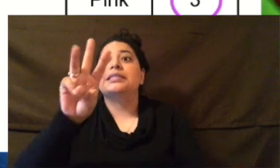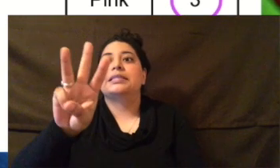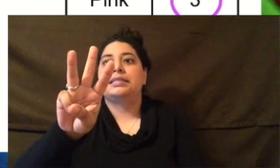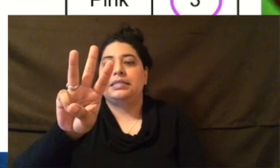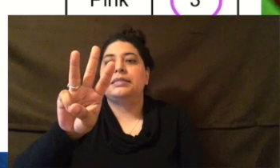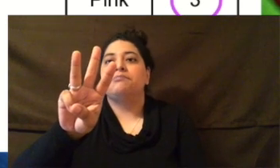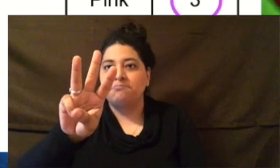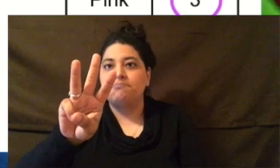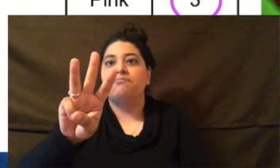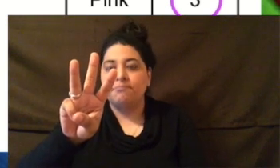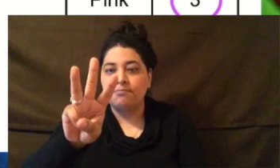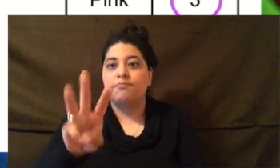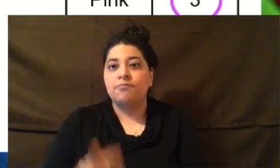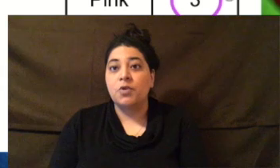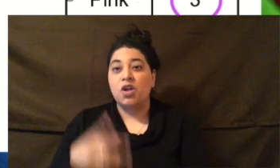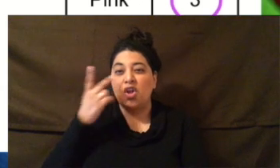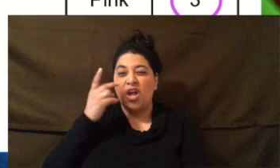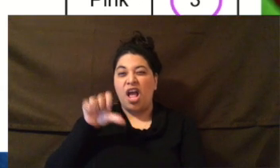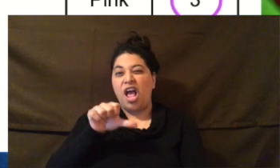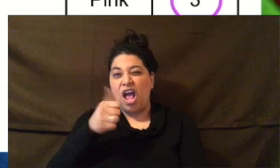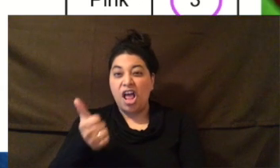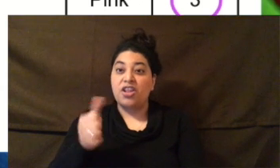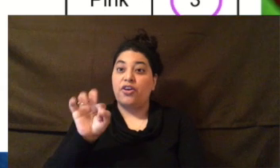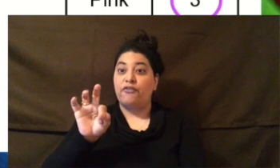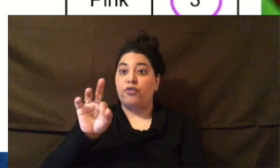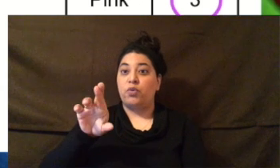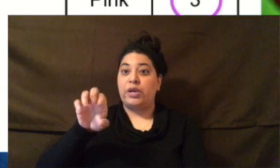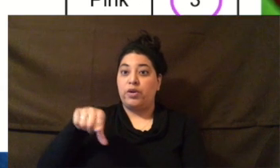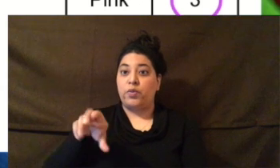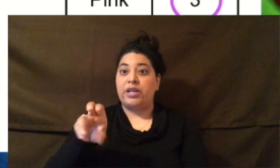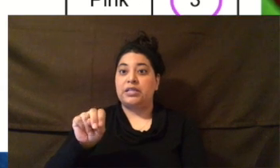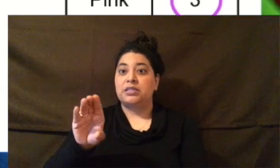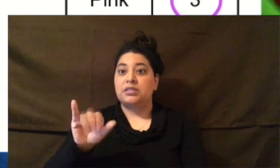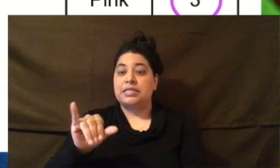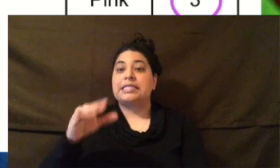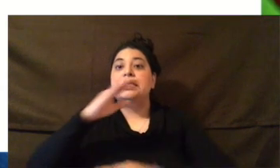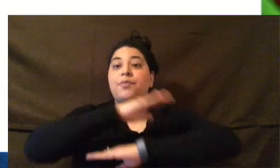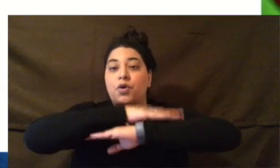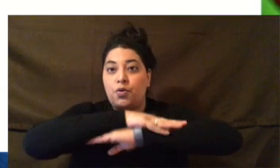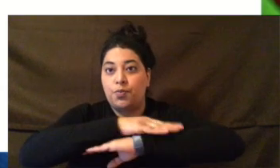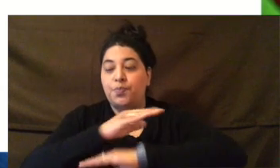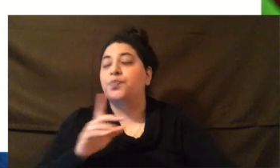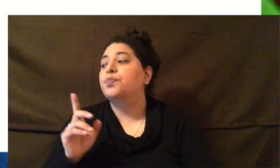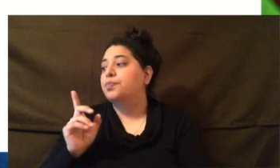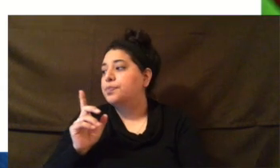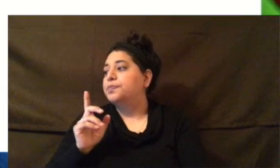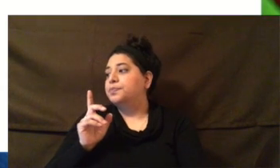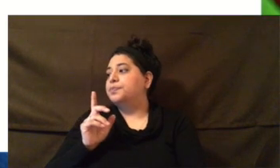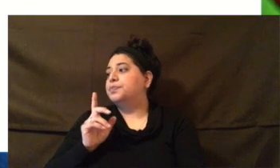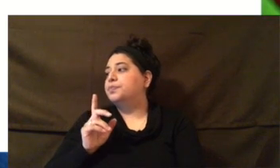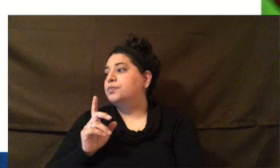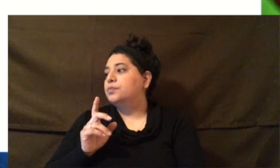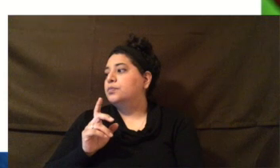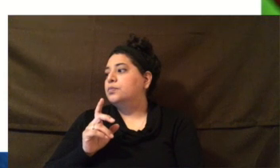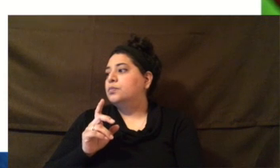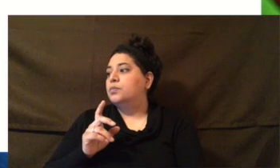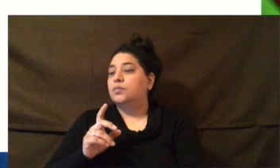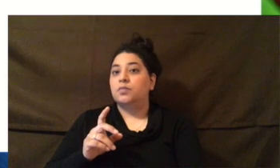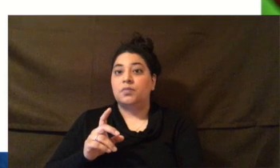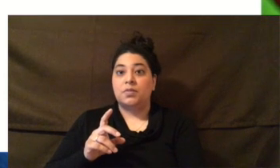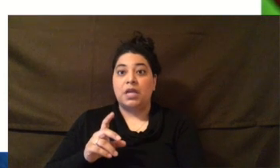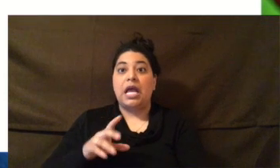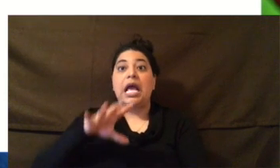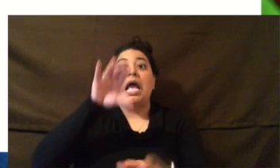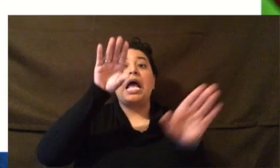easy, 6. All right, let's look at another frequency table. Oops, I forgot that. Let's look at another frequency table.